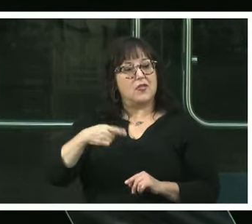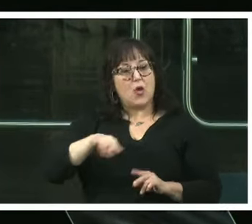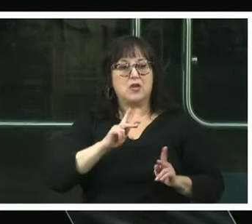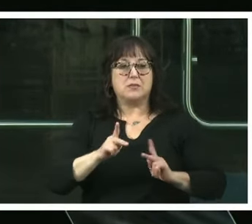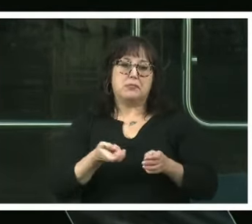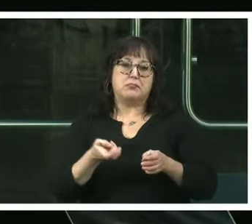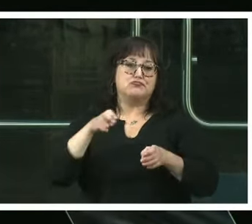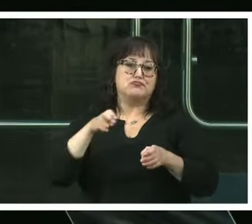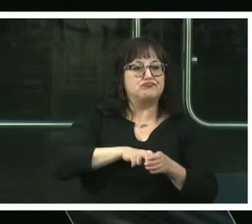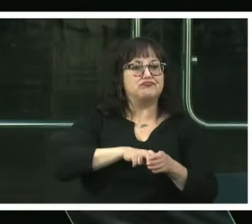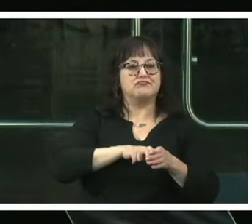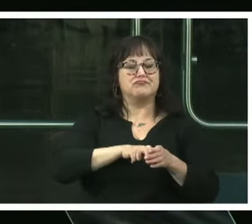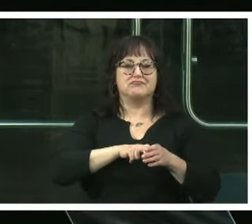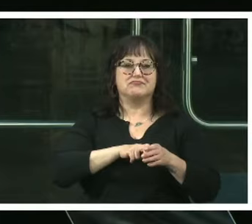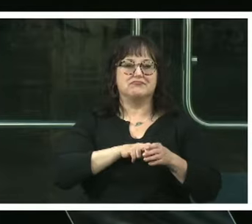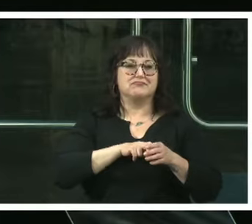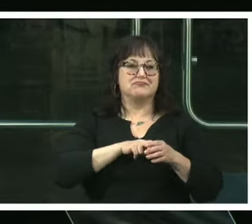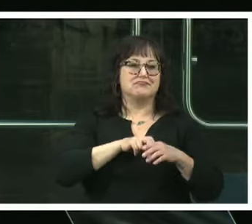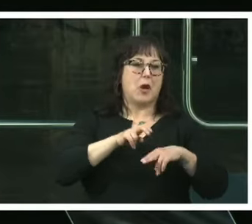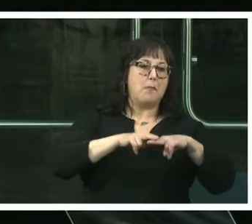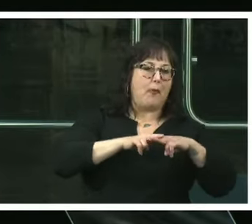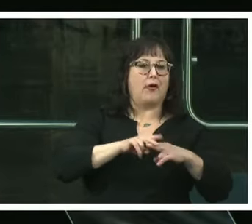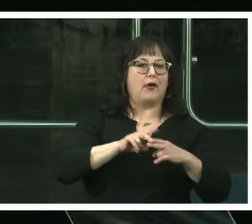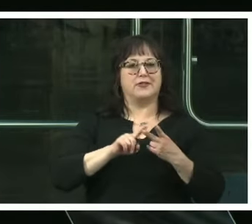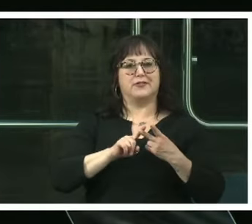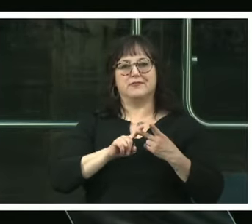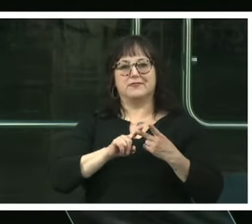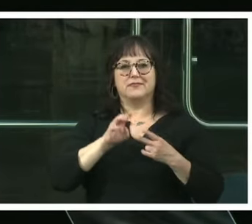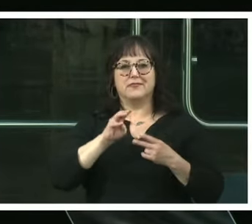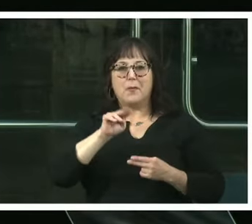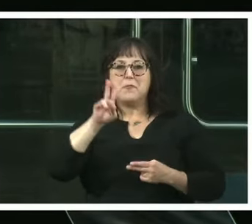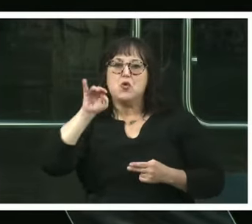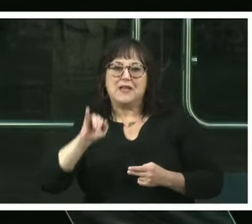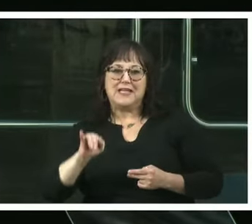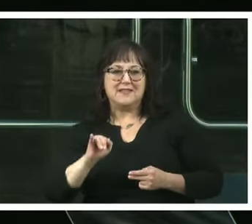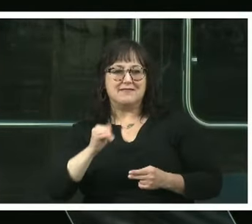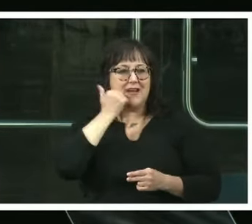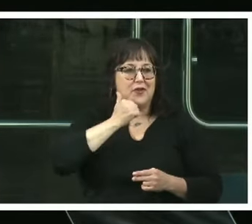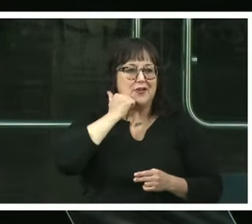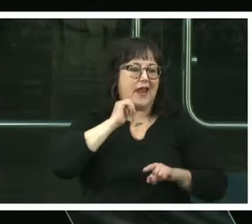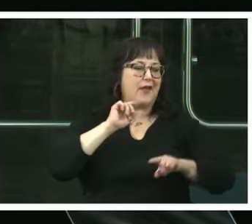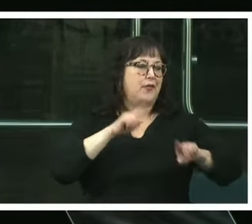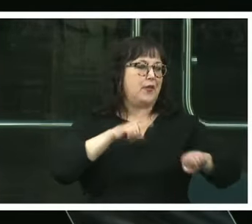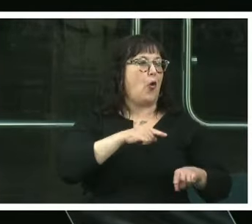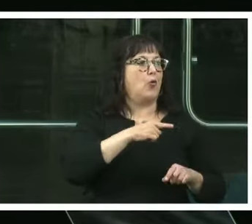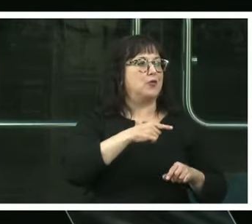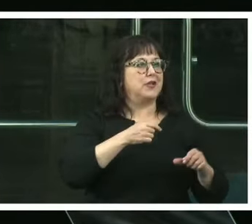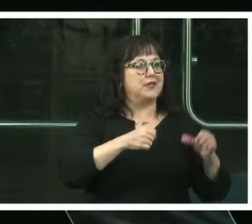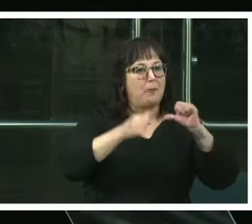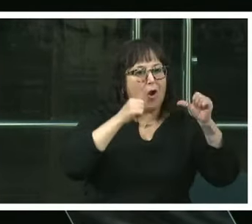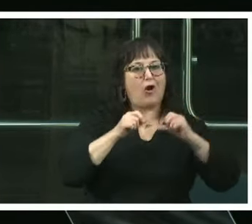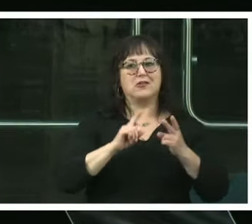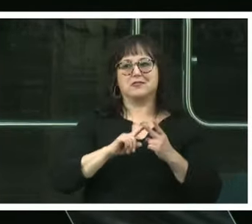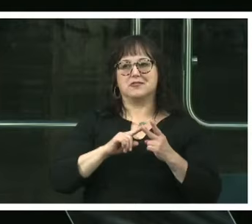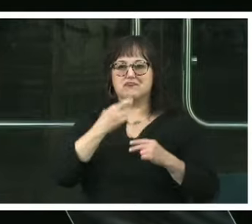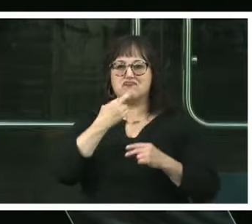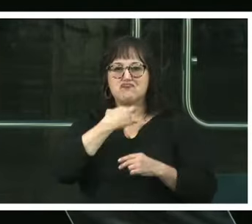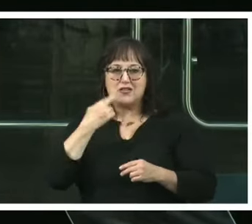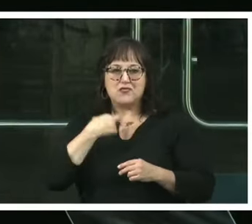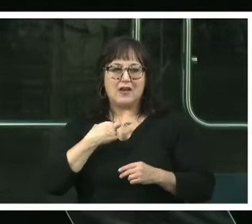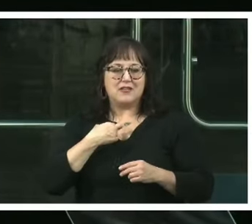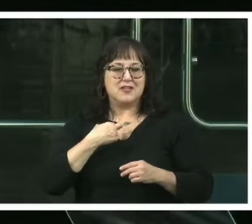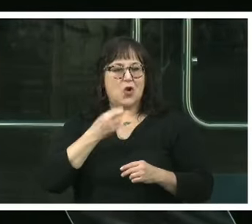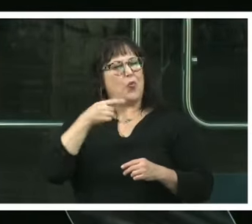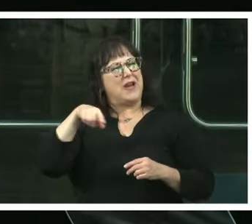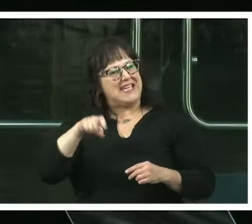ride BART and Muni every single day, who go to our bars and our restaurants, and who we need to bring downtown